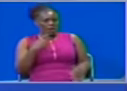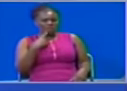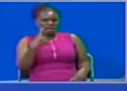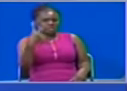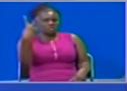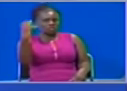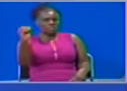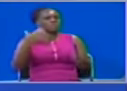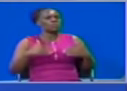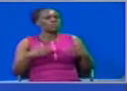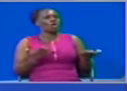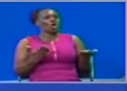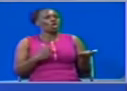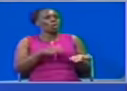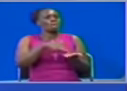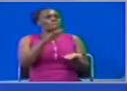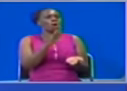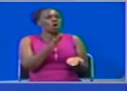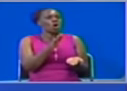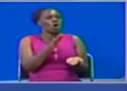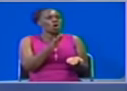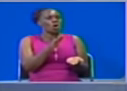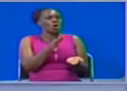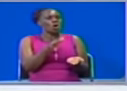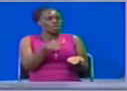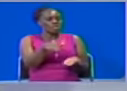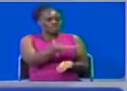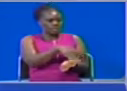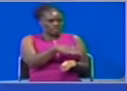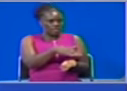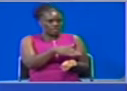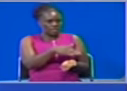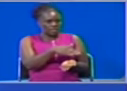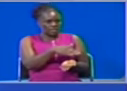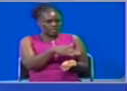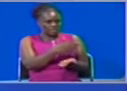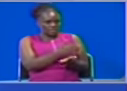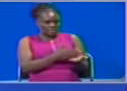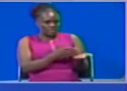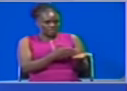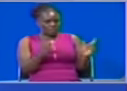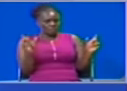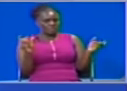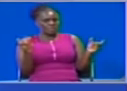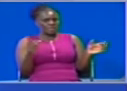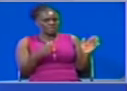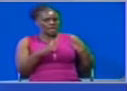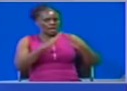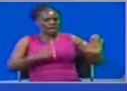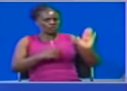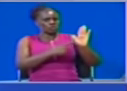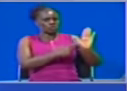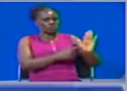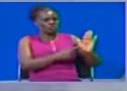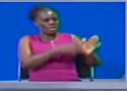120 patients or even more. Those are the wards which, if you go around, and I think some of the media houses have shown them, that the wards